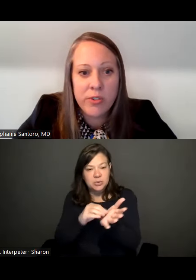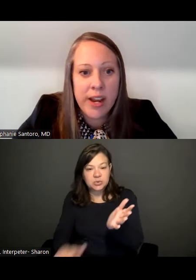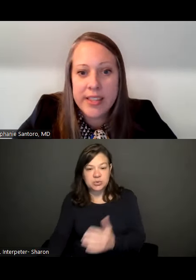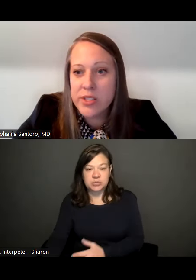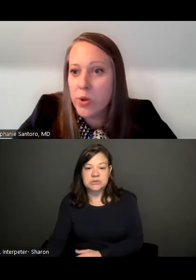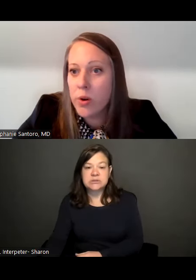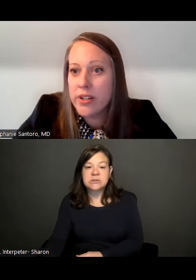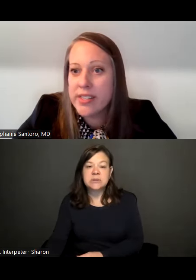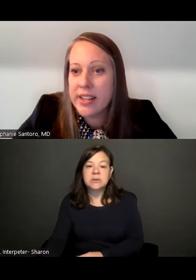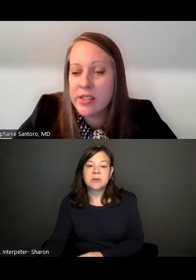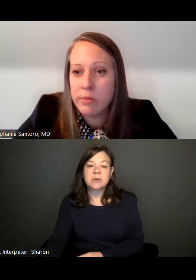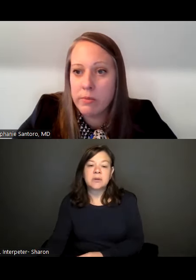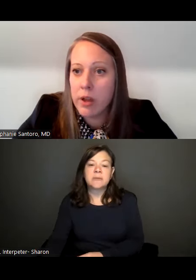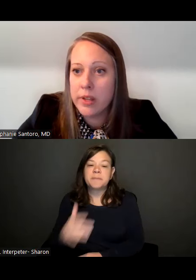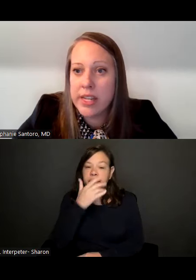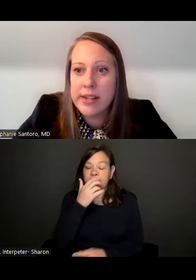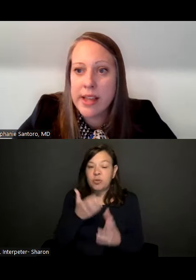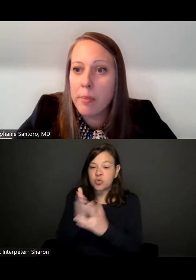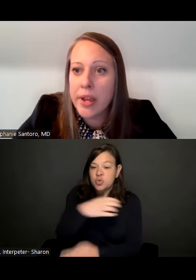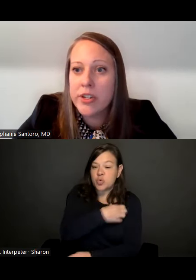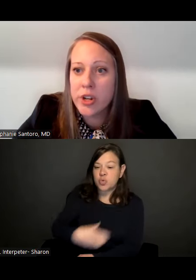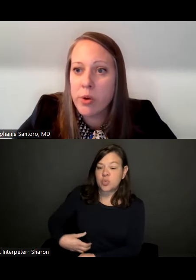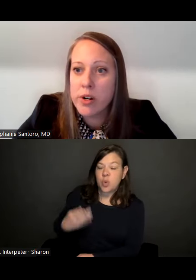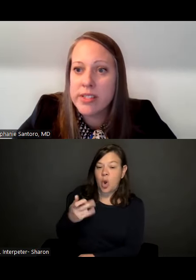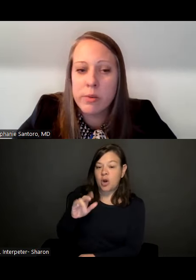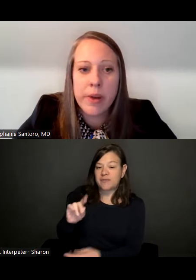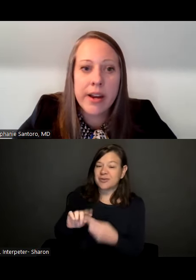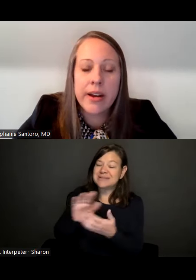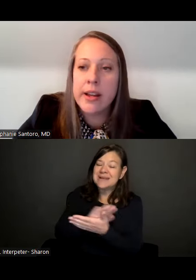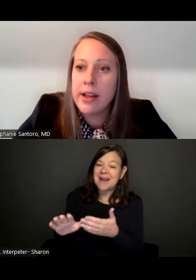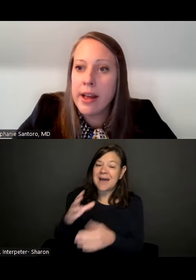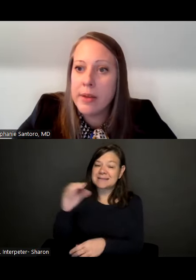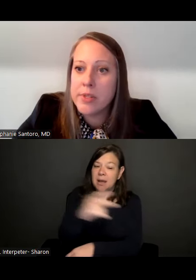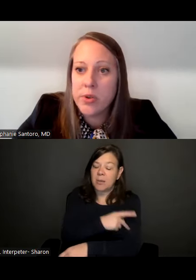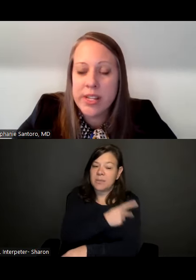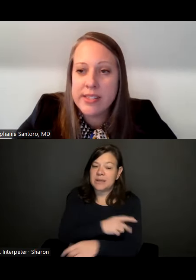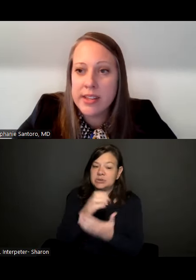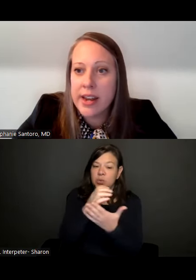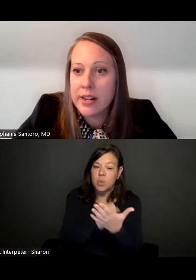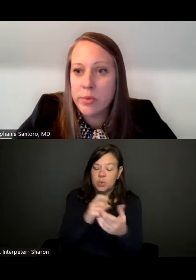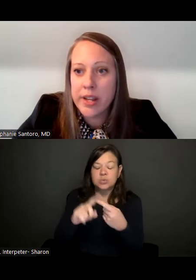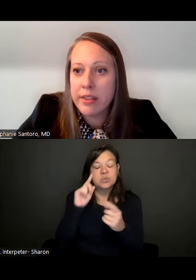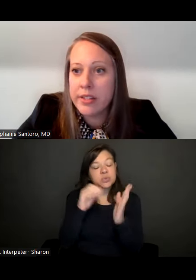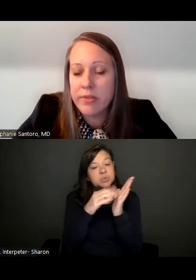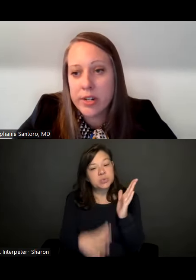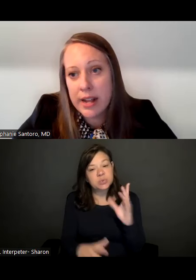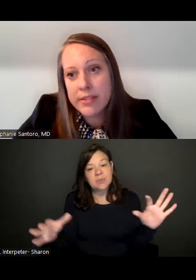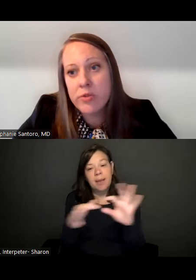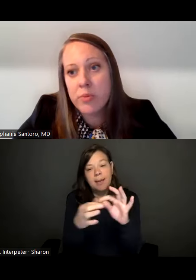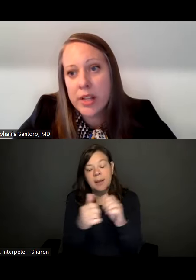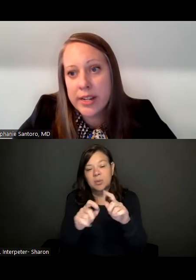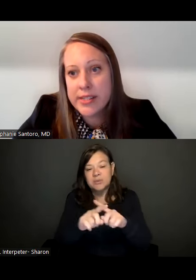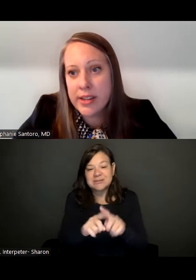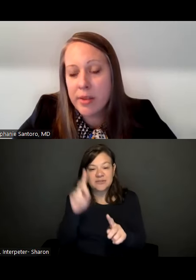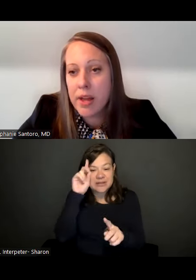I direct this course, and it's a really nice outpatient course where students connect with different Down